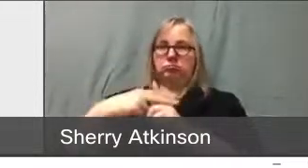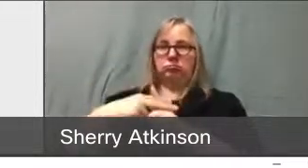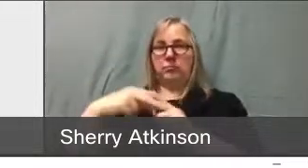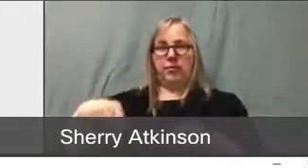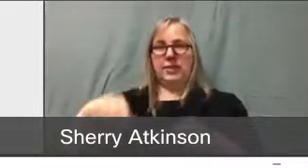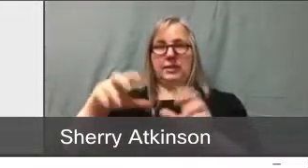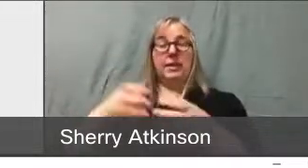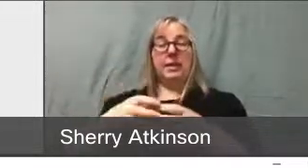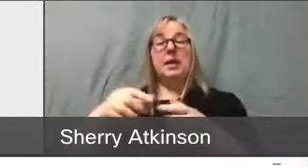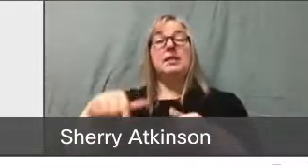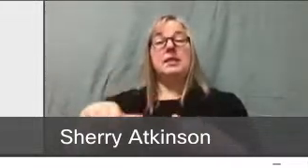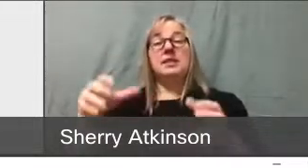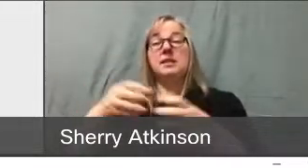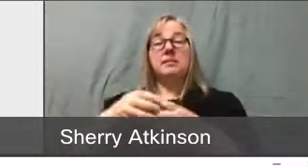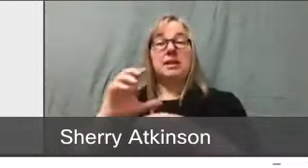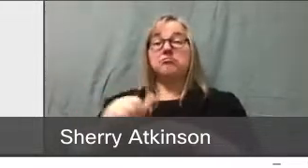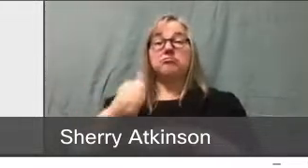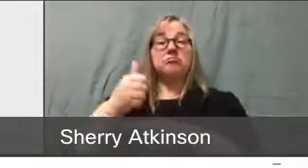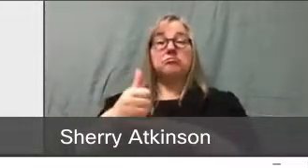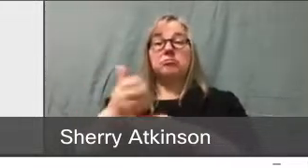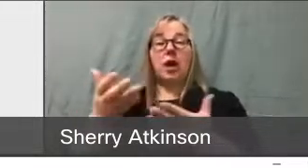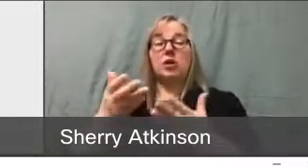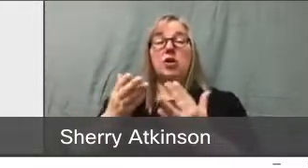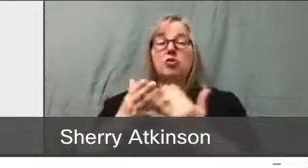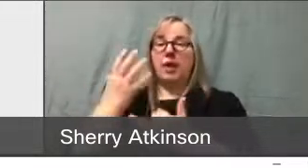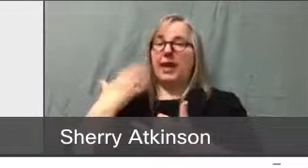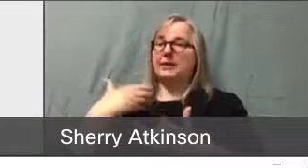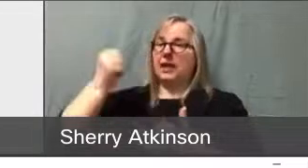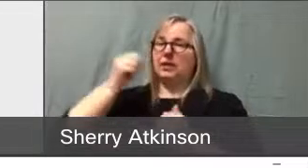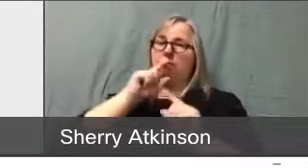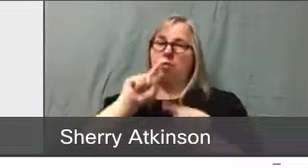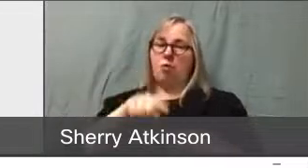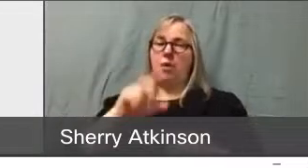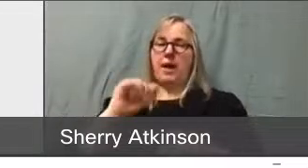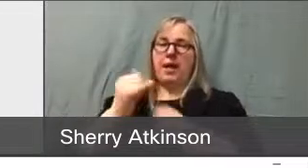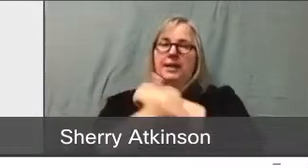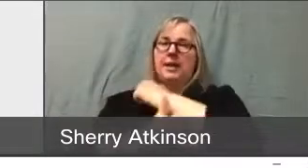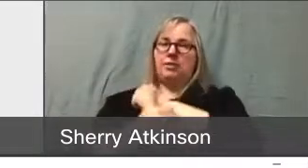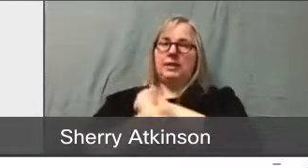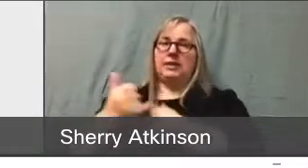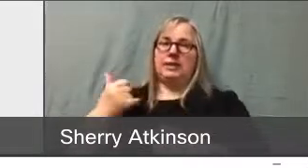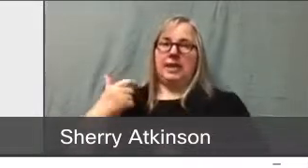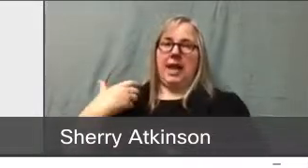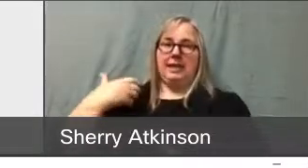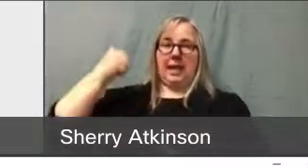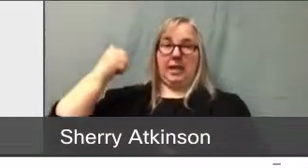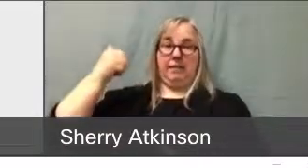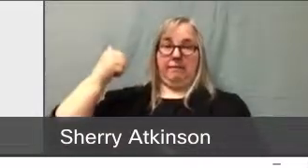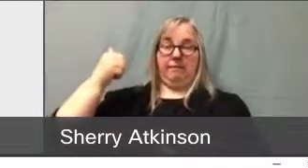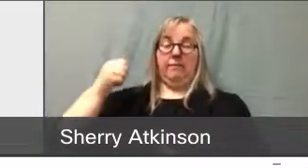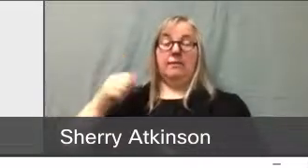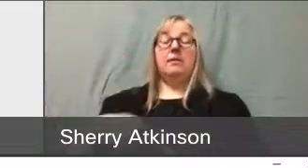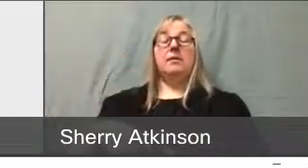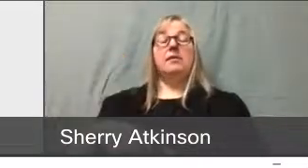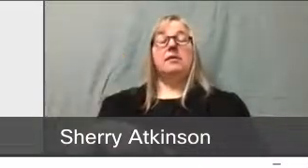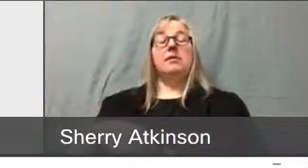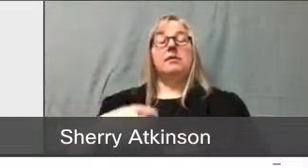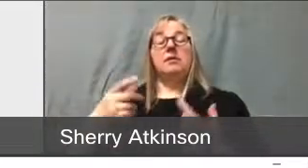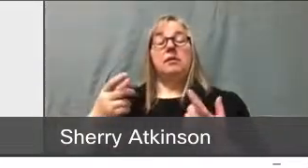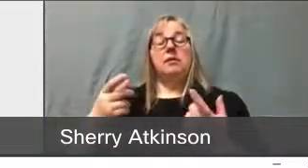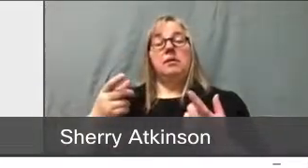is a committee established through executive order by county executive, and the committee is